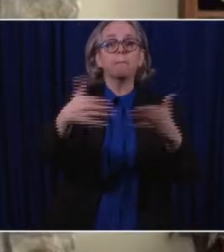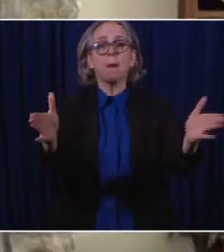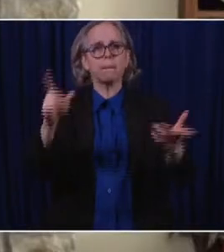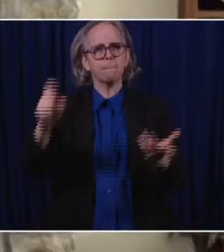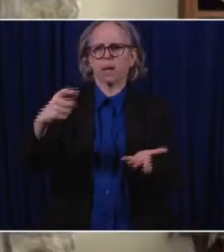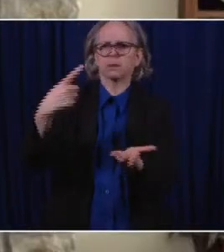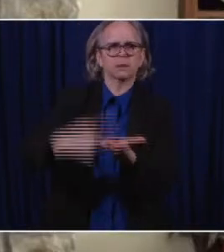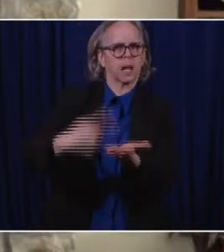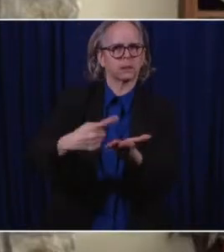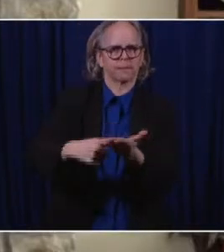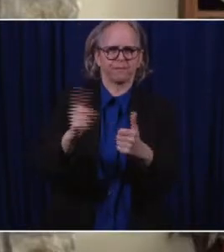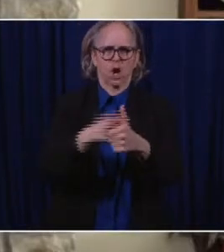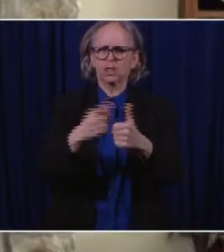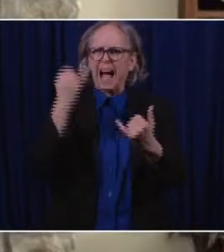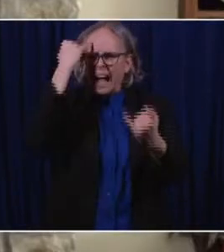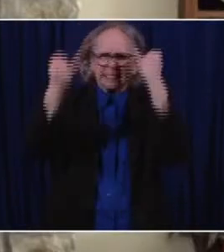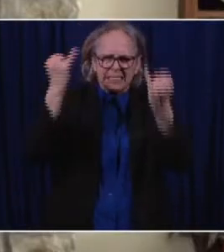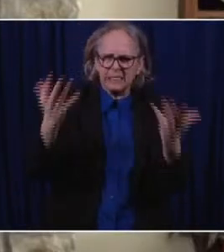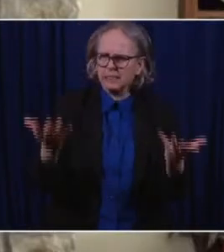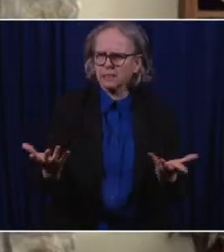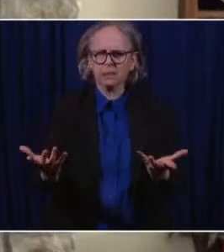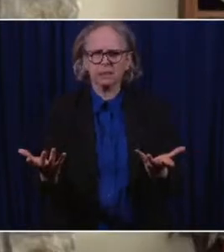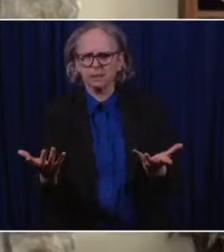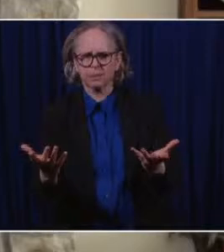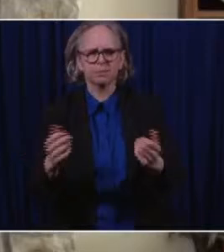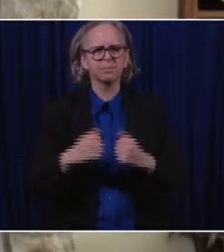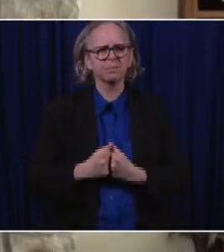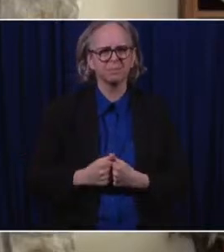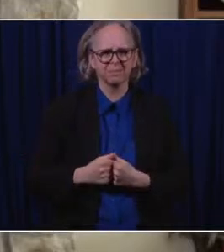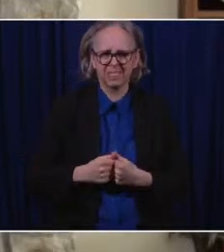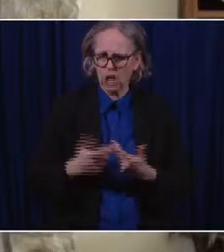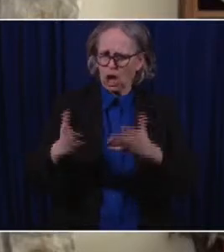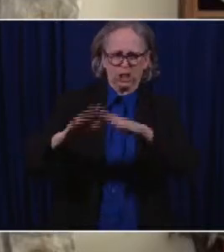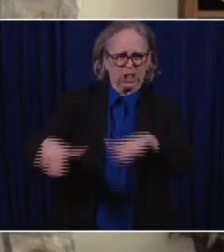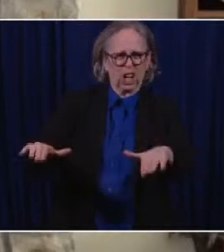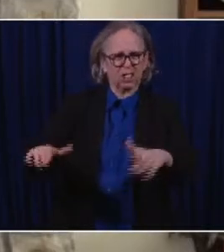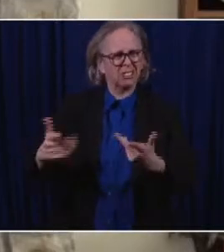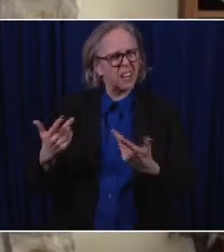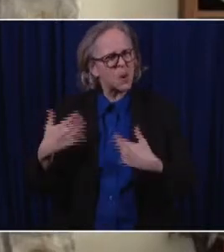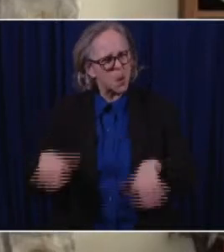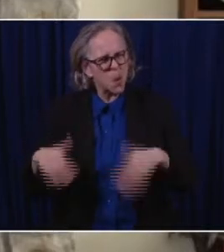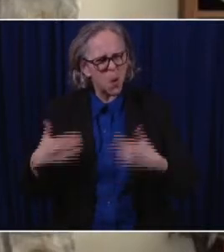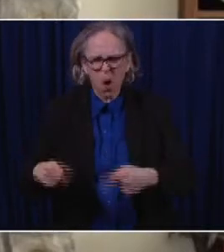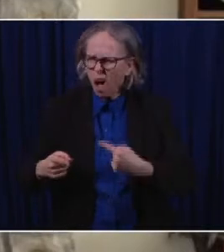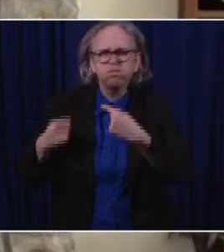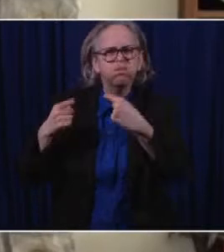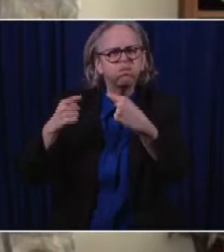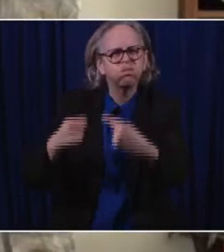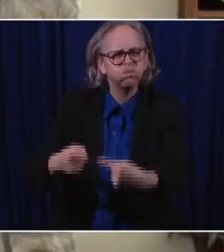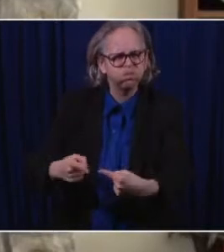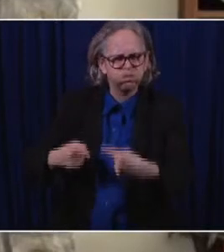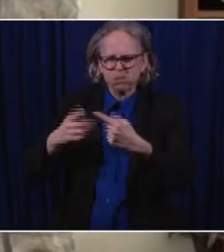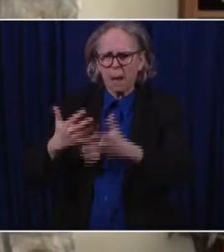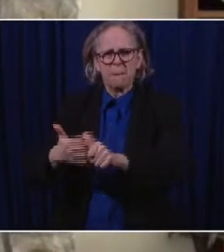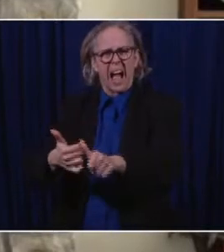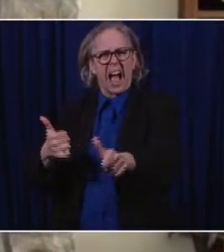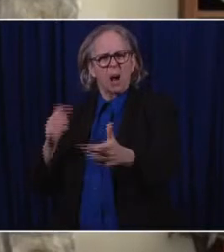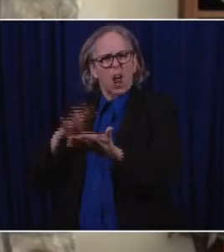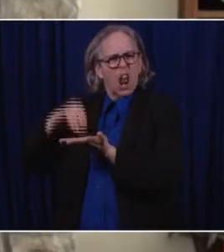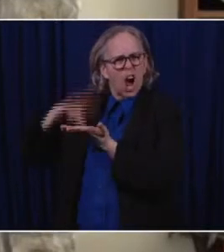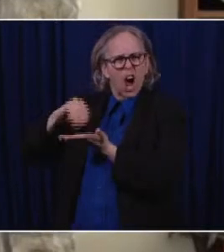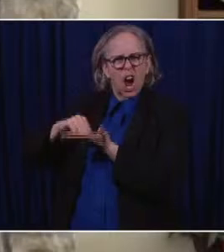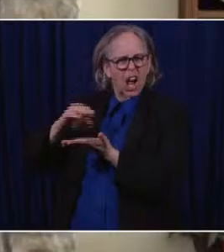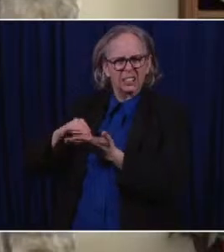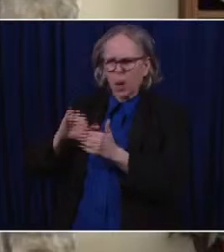and some communities it's already started, which is great, but a public discussion about, how should this money be spent? And